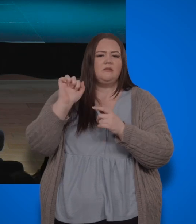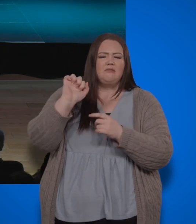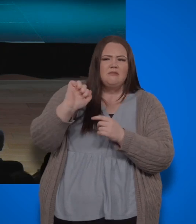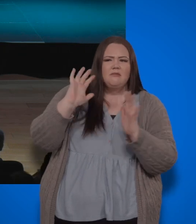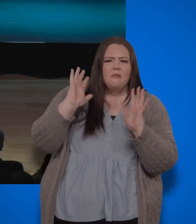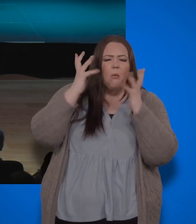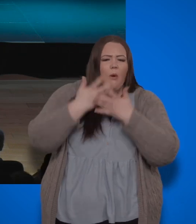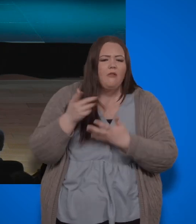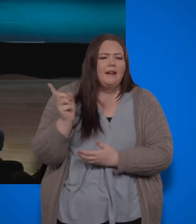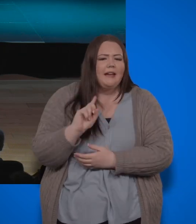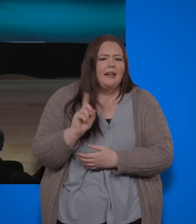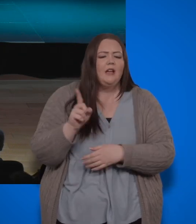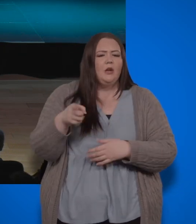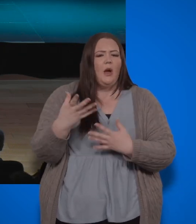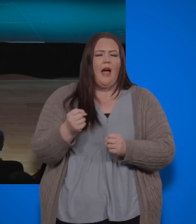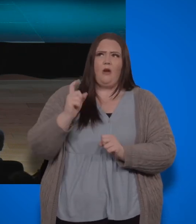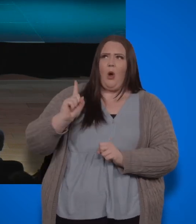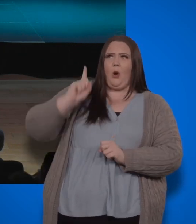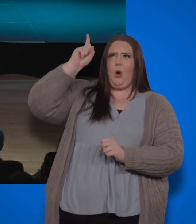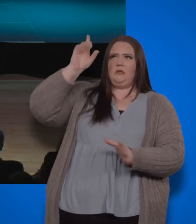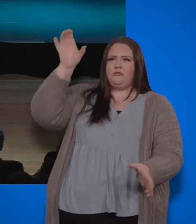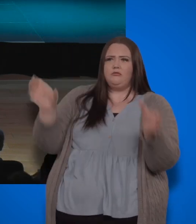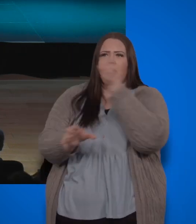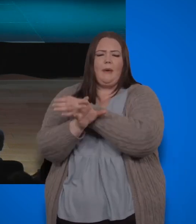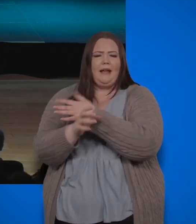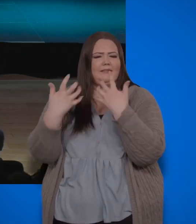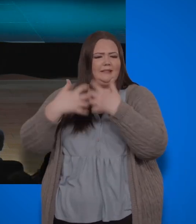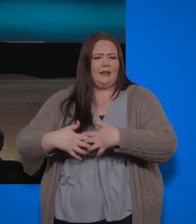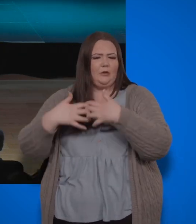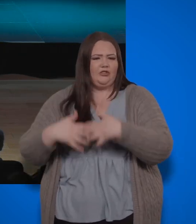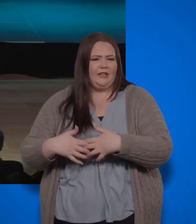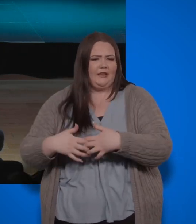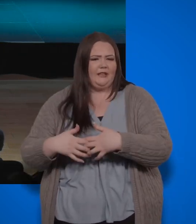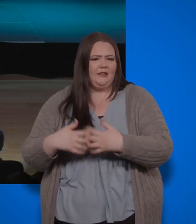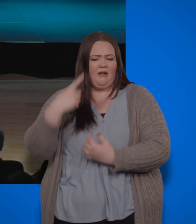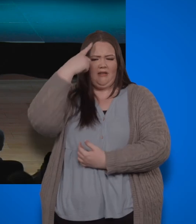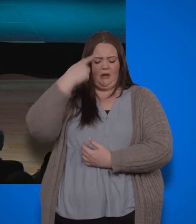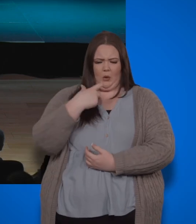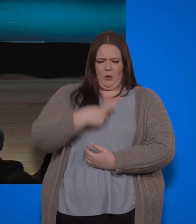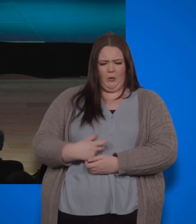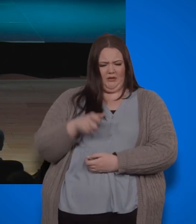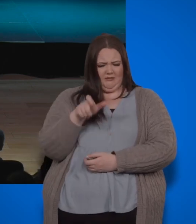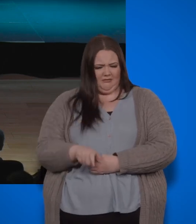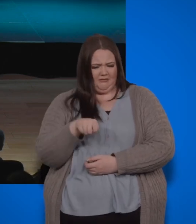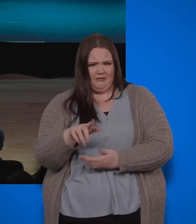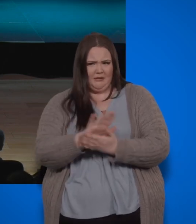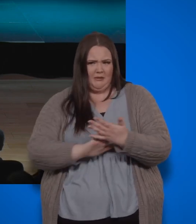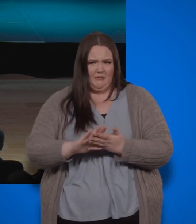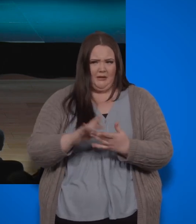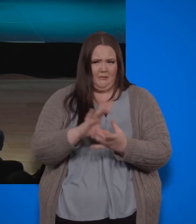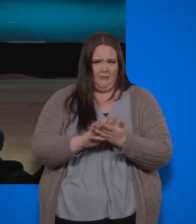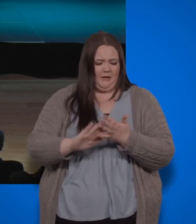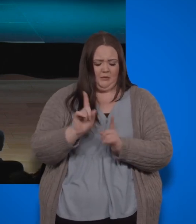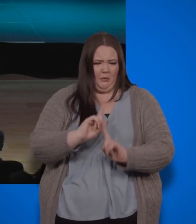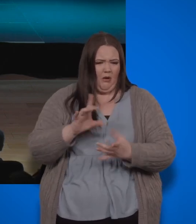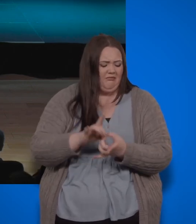And the concern was that then you replace God with technology and you lose what it is to be human, and then